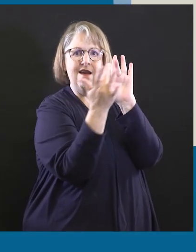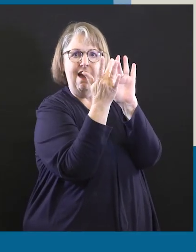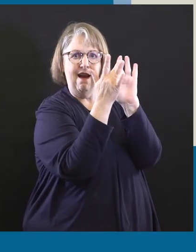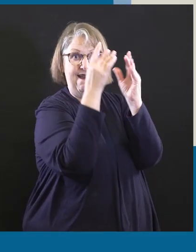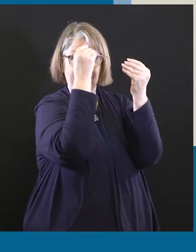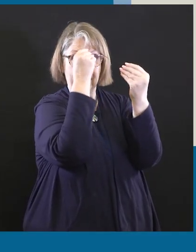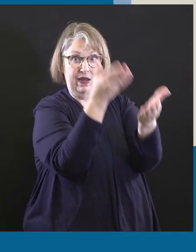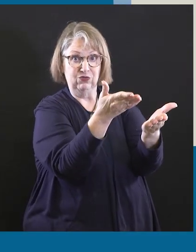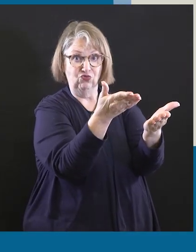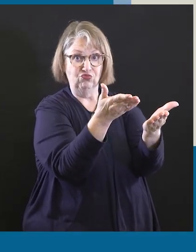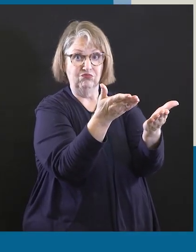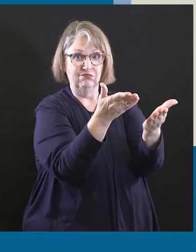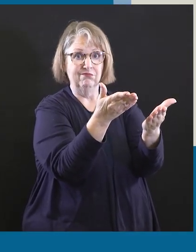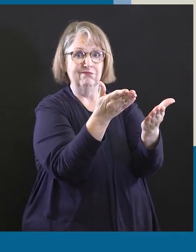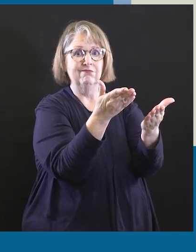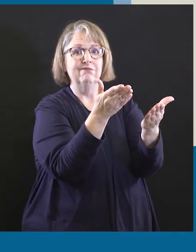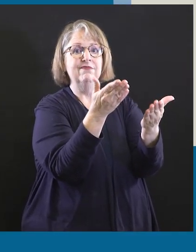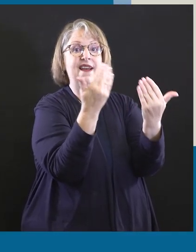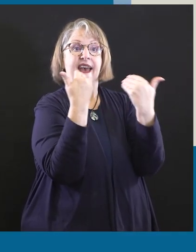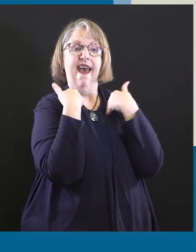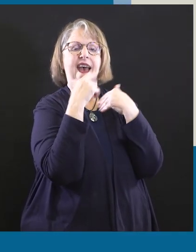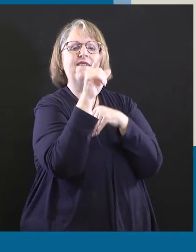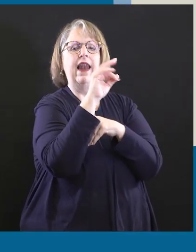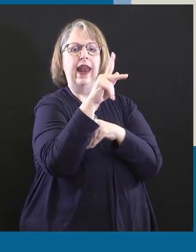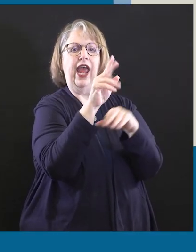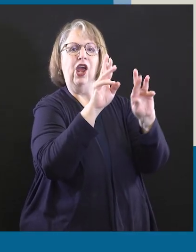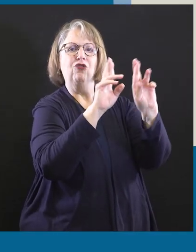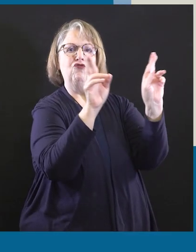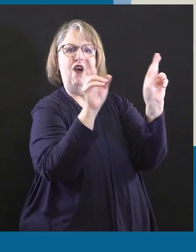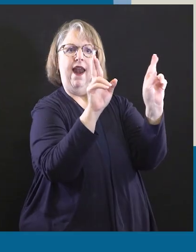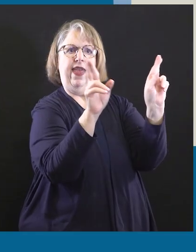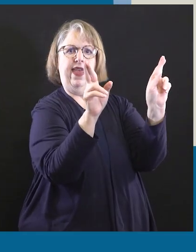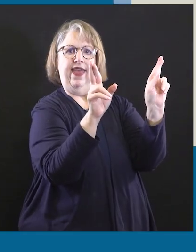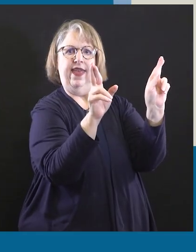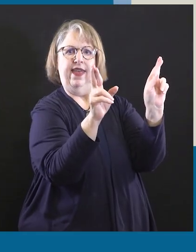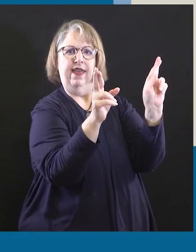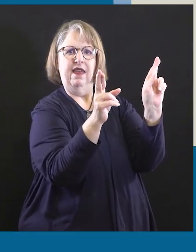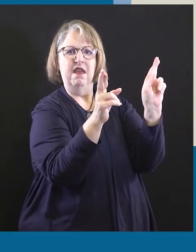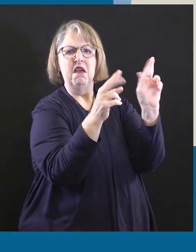Next, click on Contact Information.